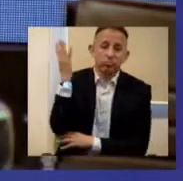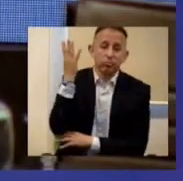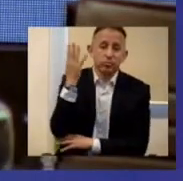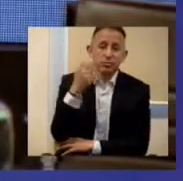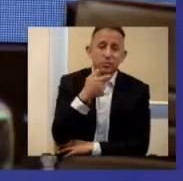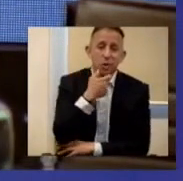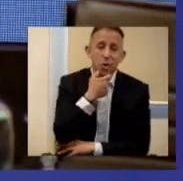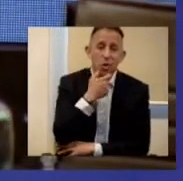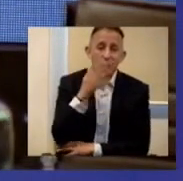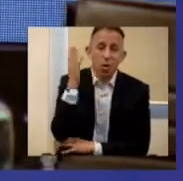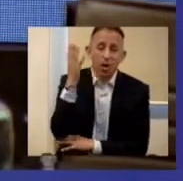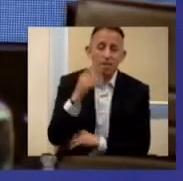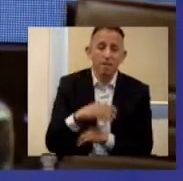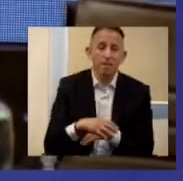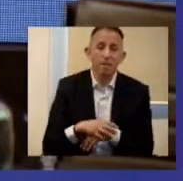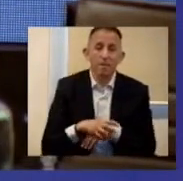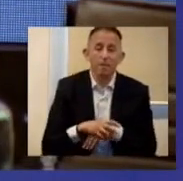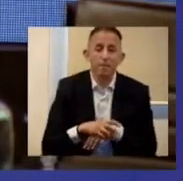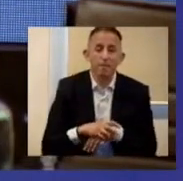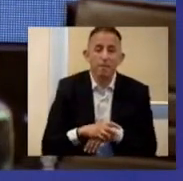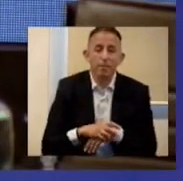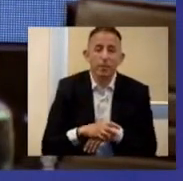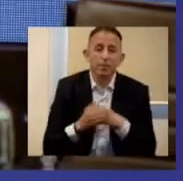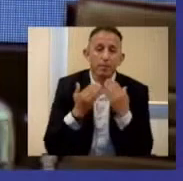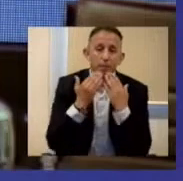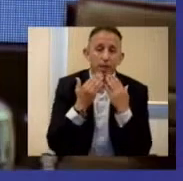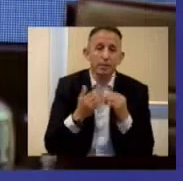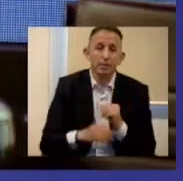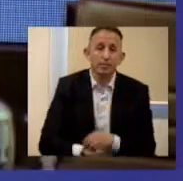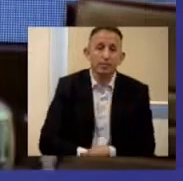to introduce Mr. Karim.